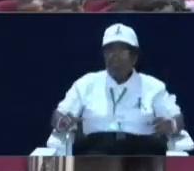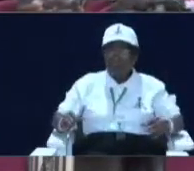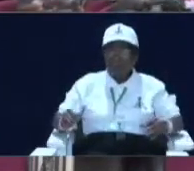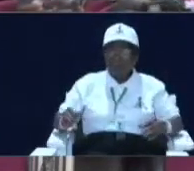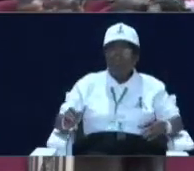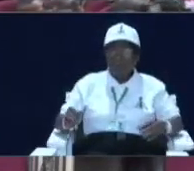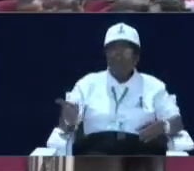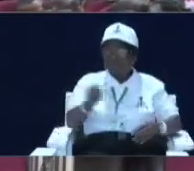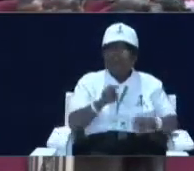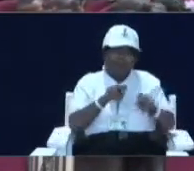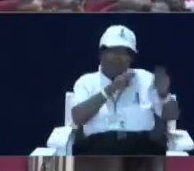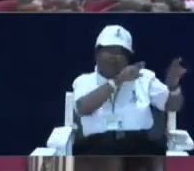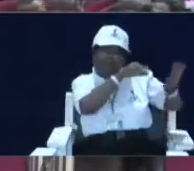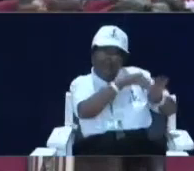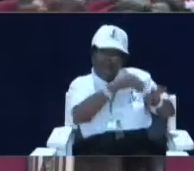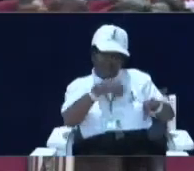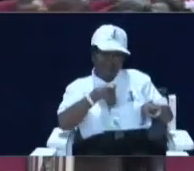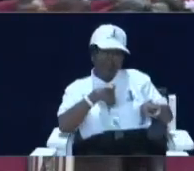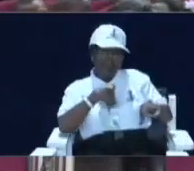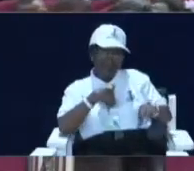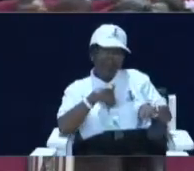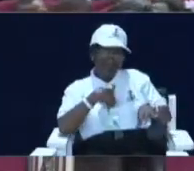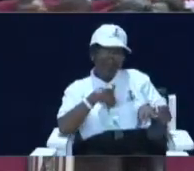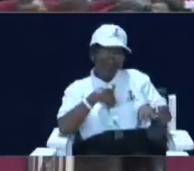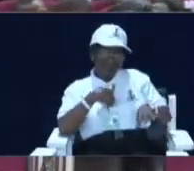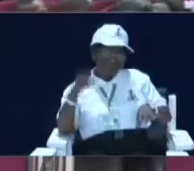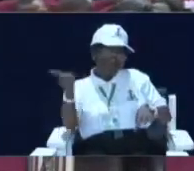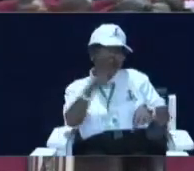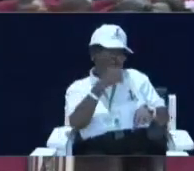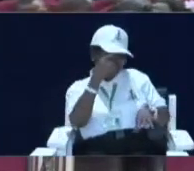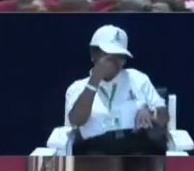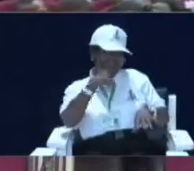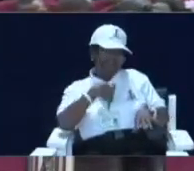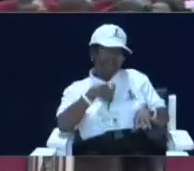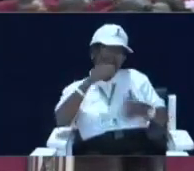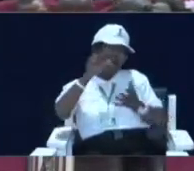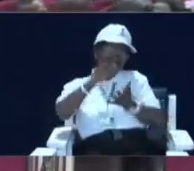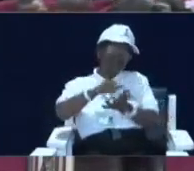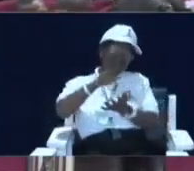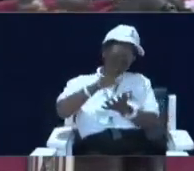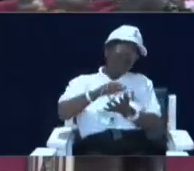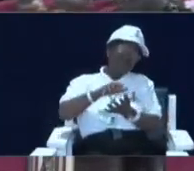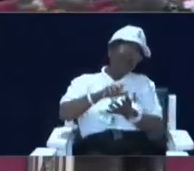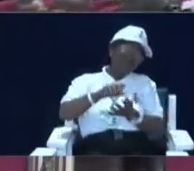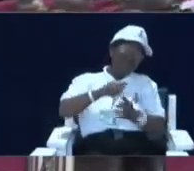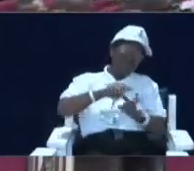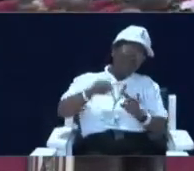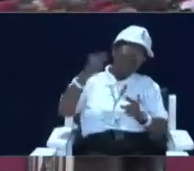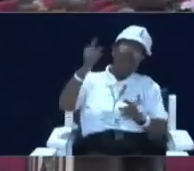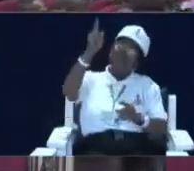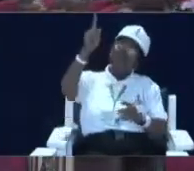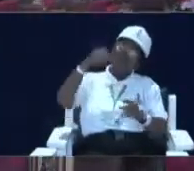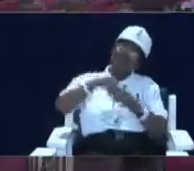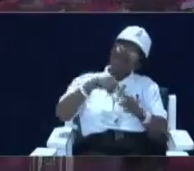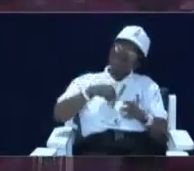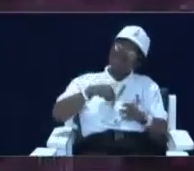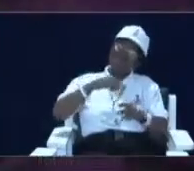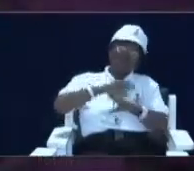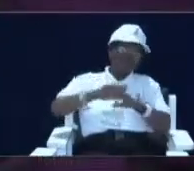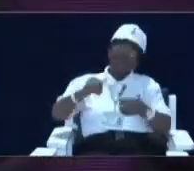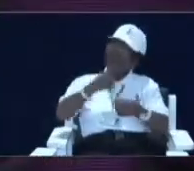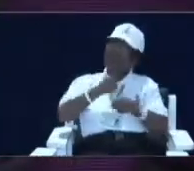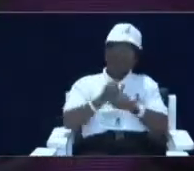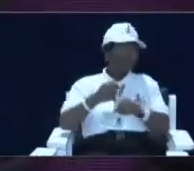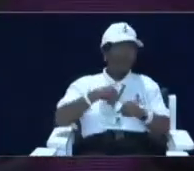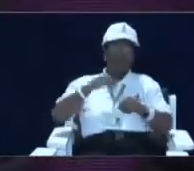small, but the one who is inside me does not make me small. Very,